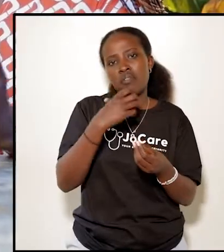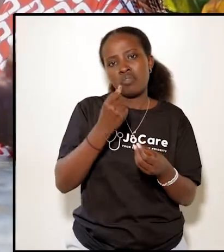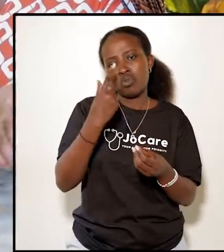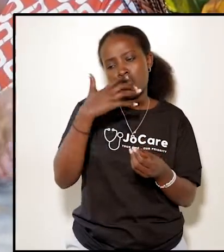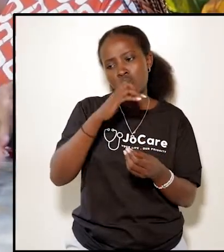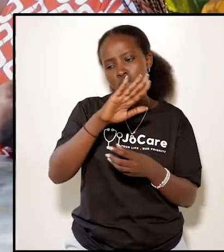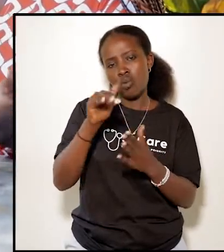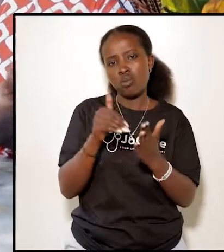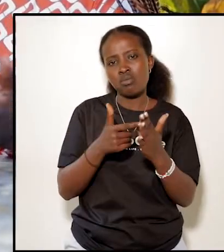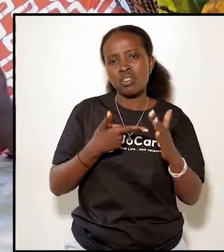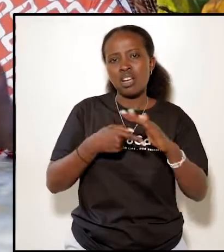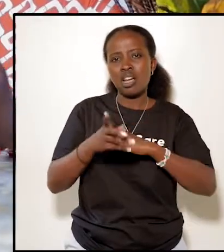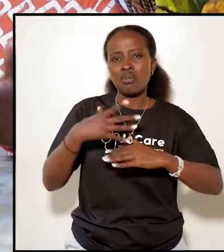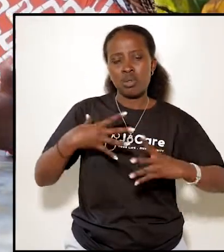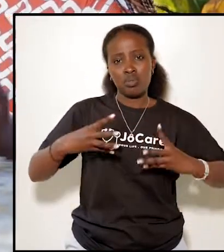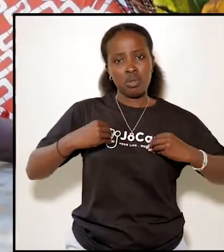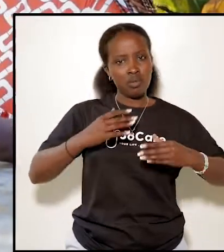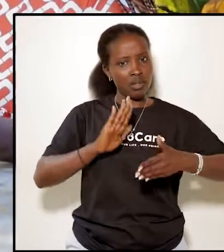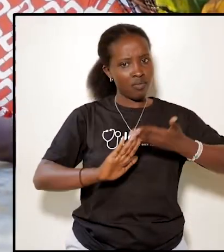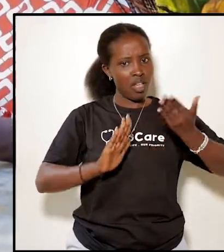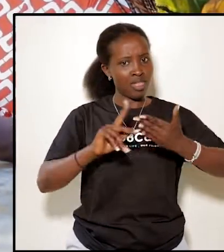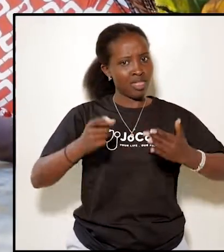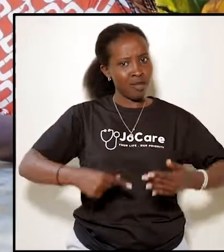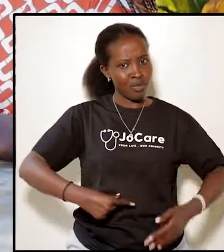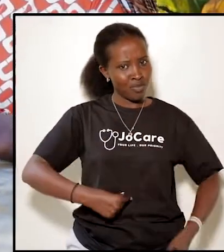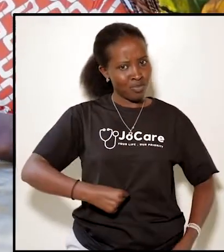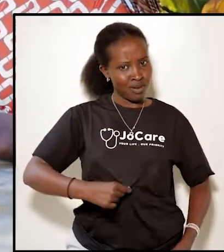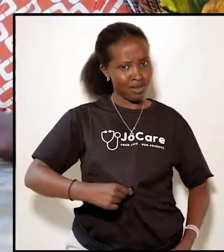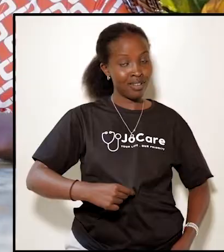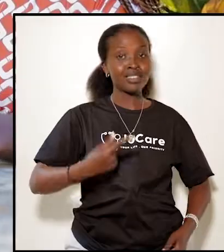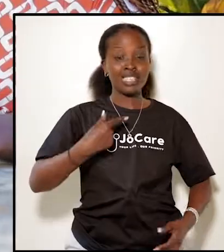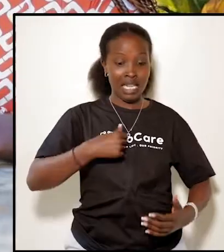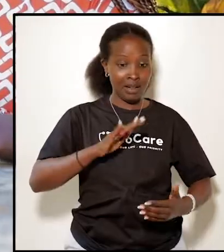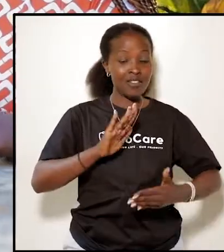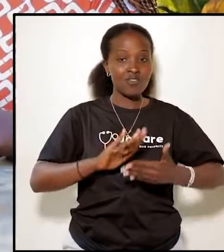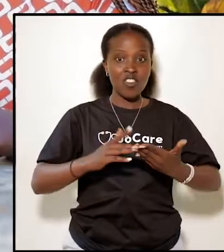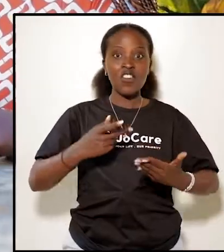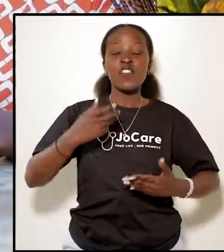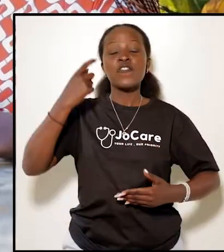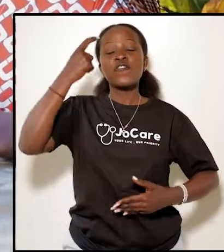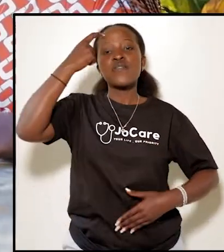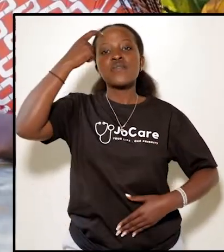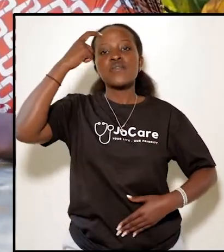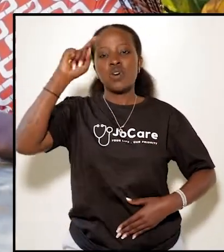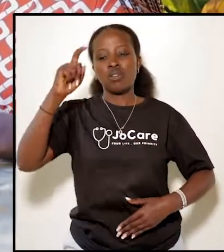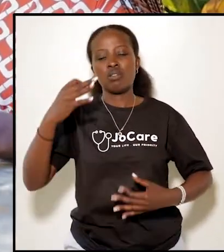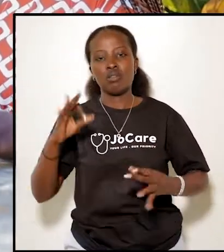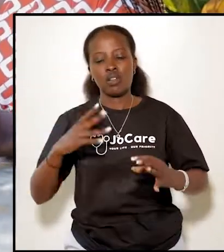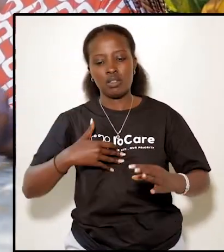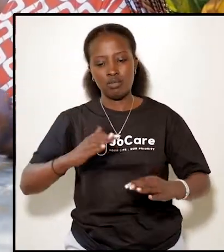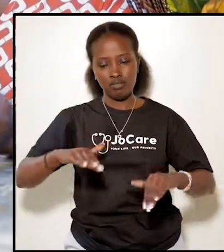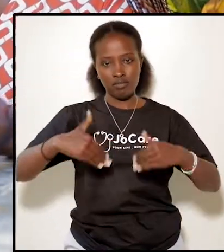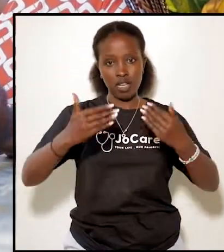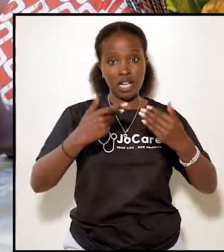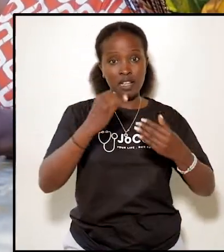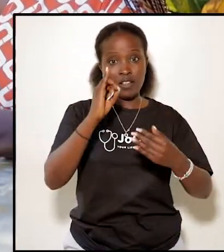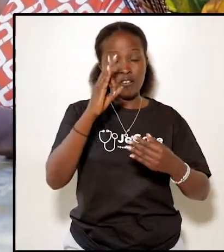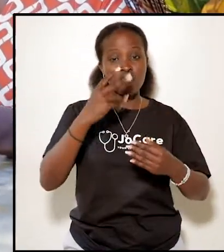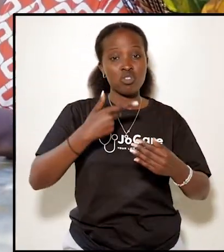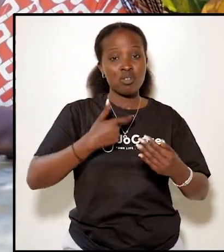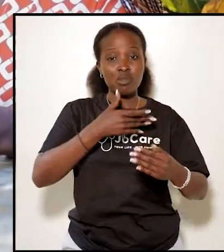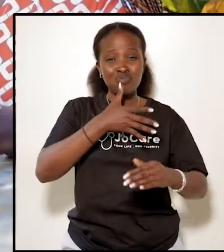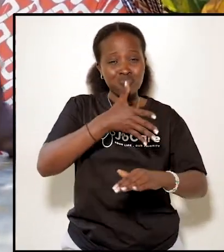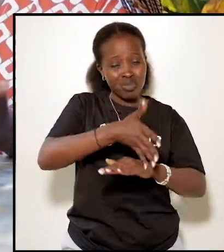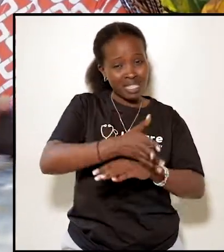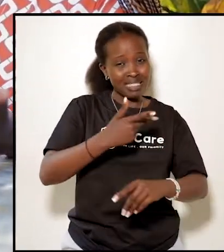is no intercourse, so we expect not a pregnancy. We expect for a flow. Yes. So if we do not